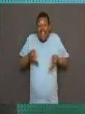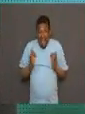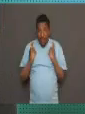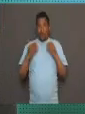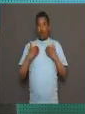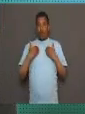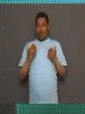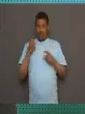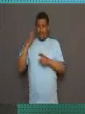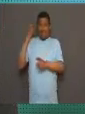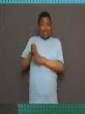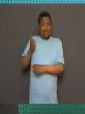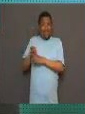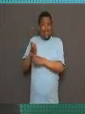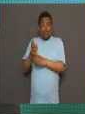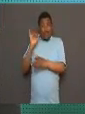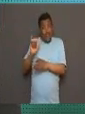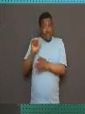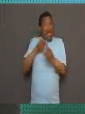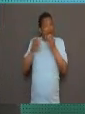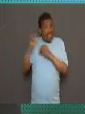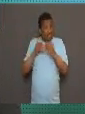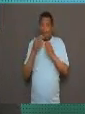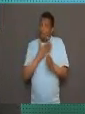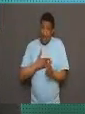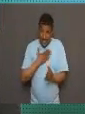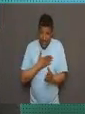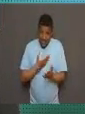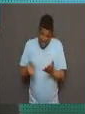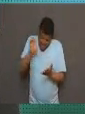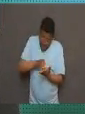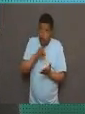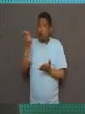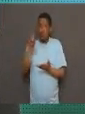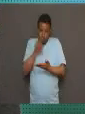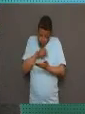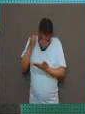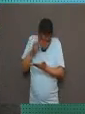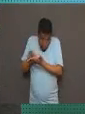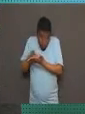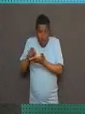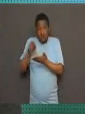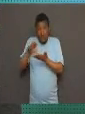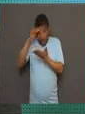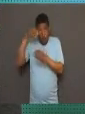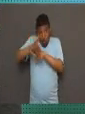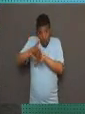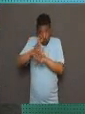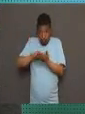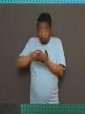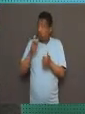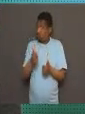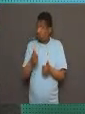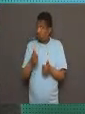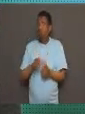Students, if you had any difficulty with that activity, please review your notes at the end